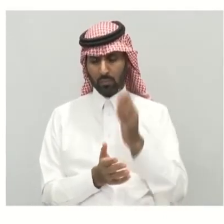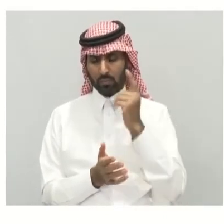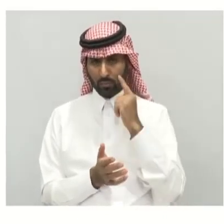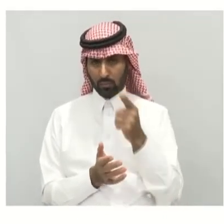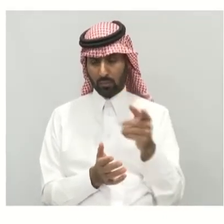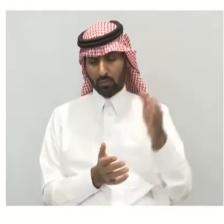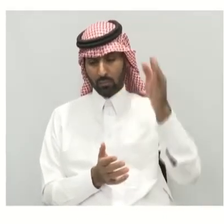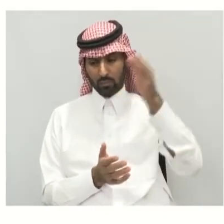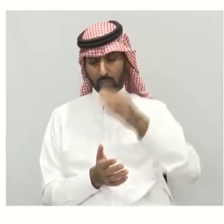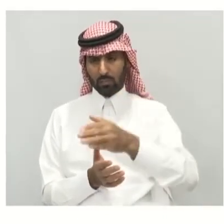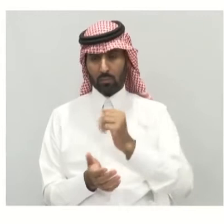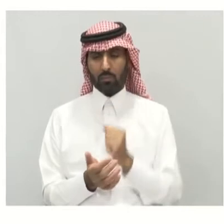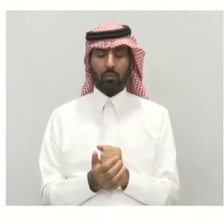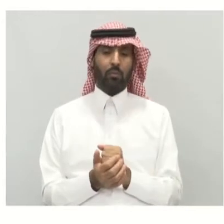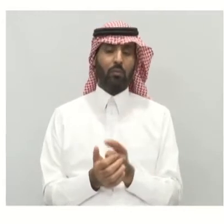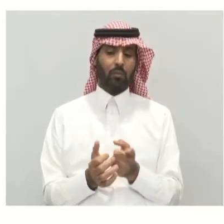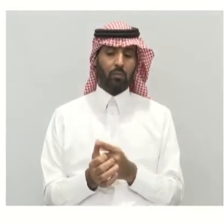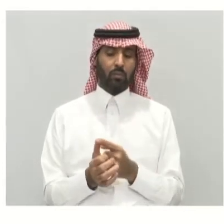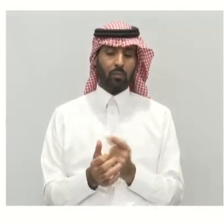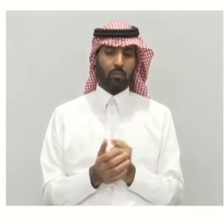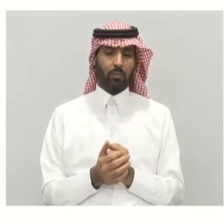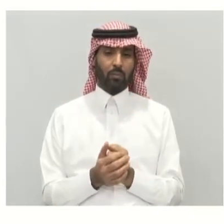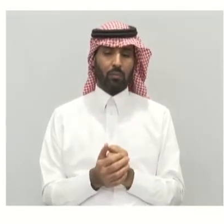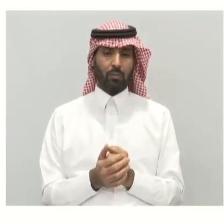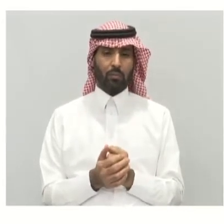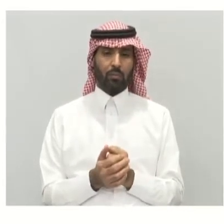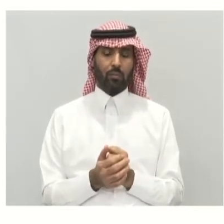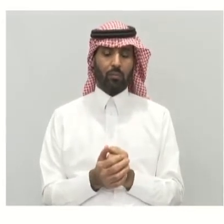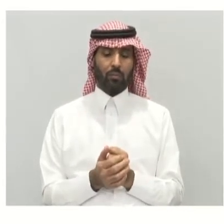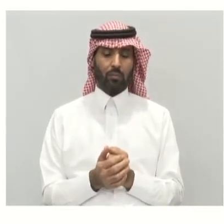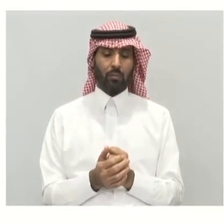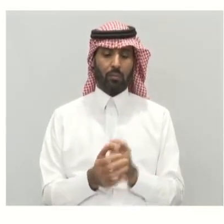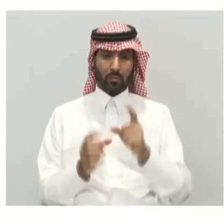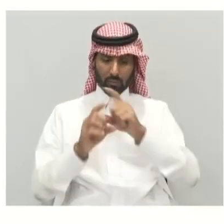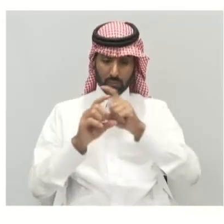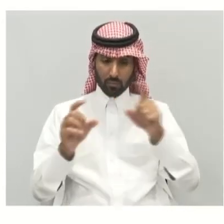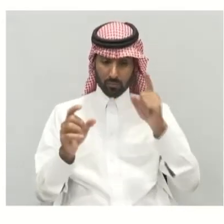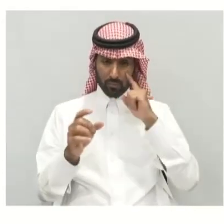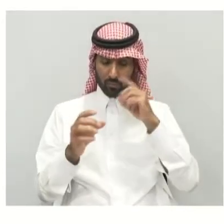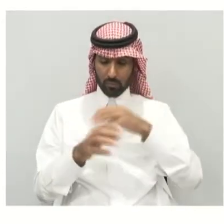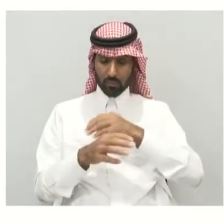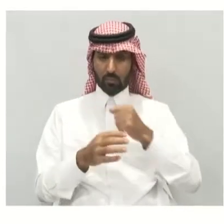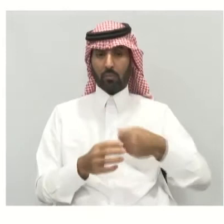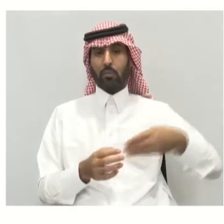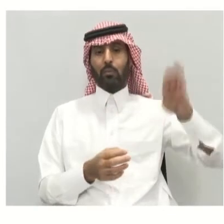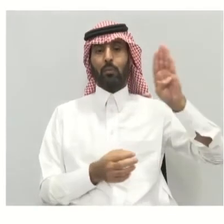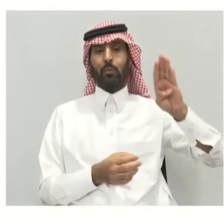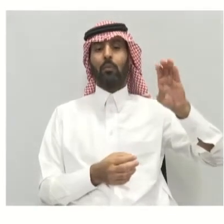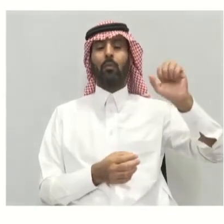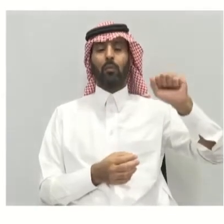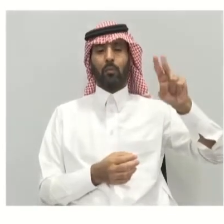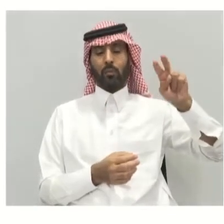see the answer. It's highlighted here. For the first question, the Bavarian countryside, this is the trip will